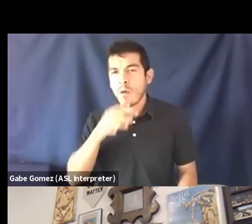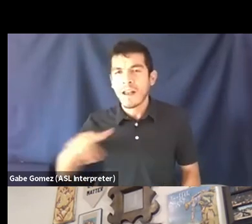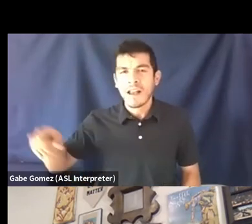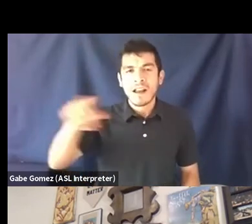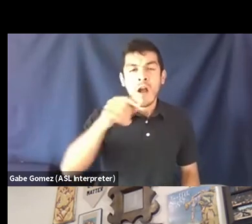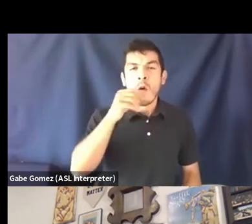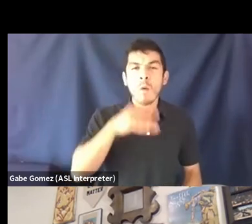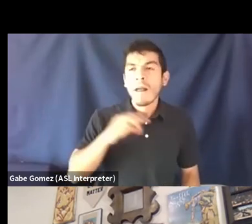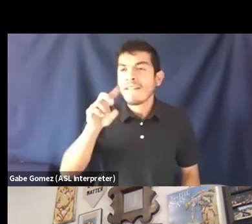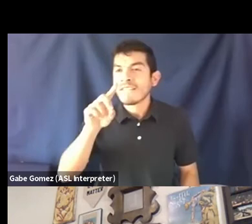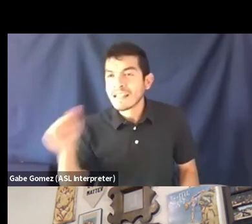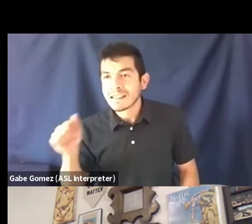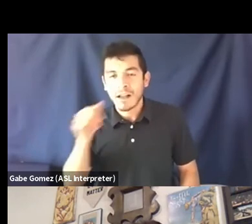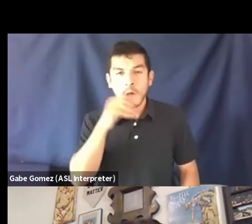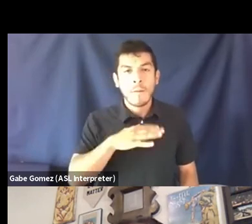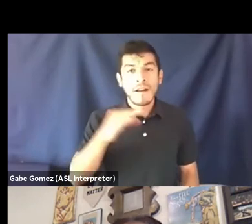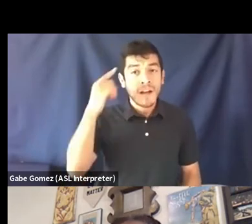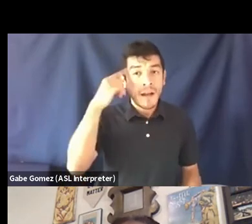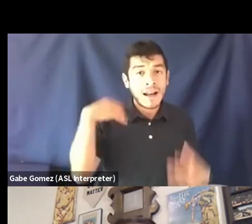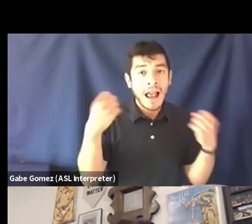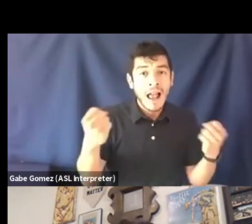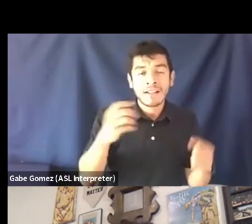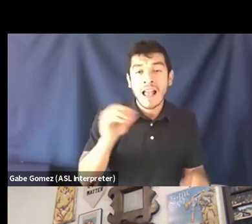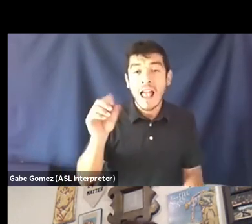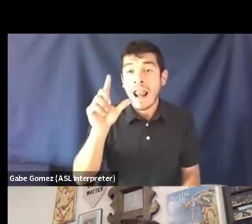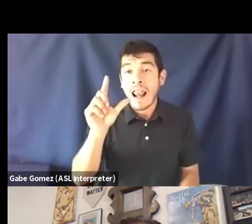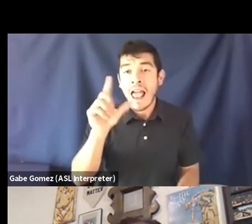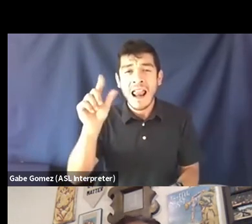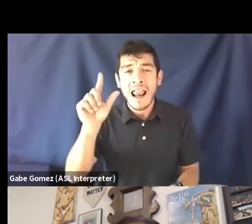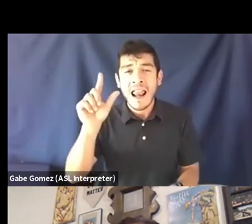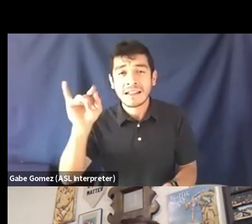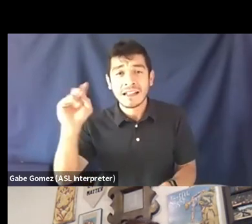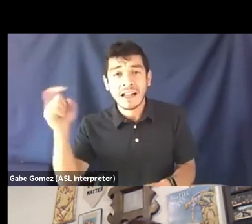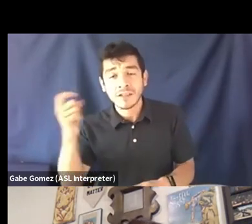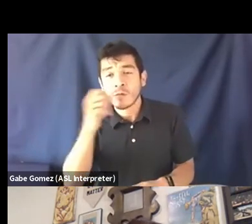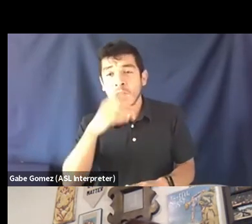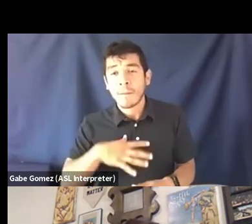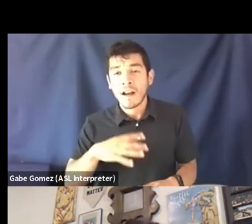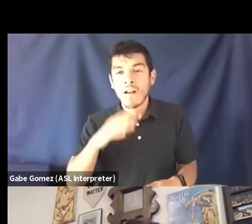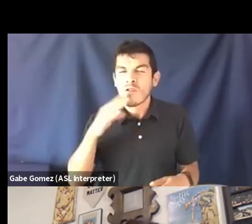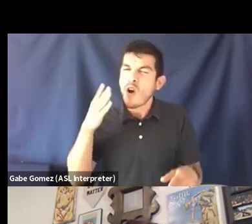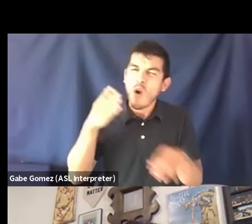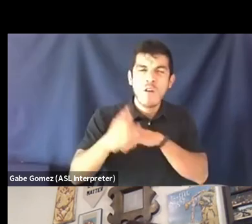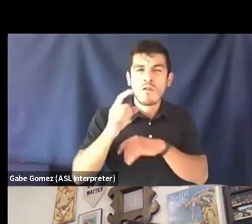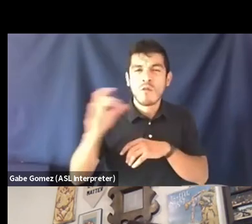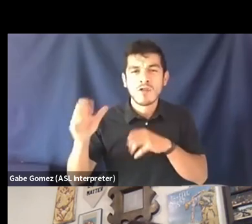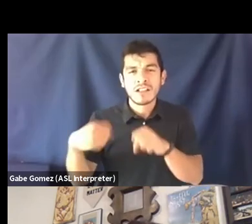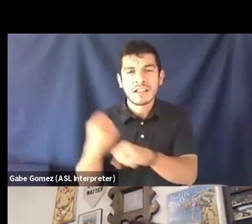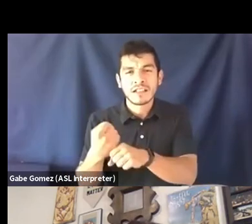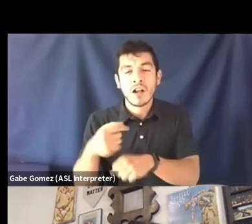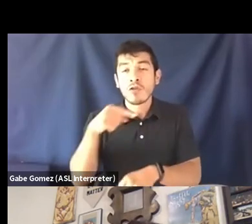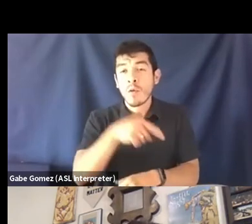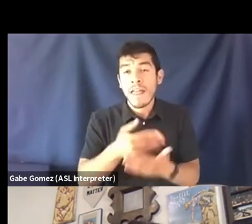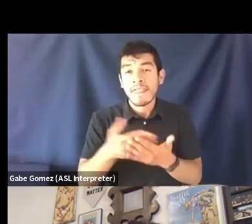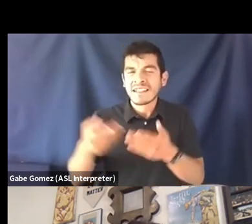disability, women of mental health issues, and Latino women for over 100 years. So this sterilization thing